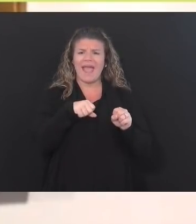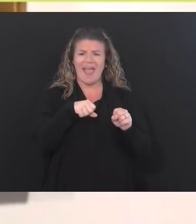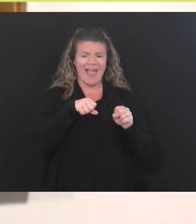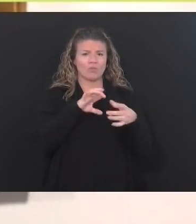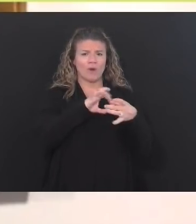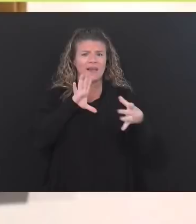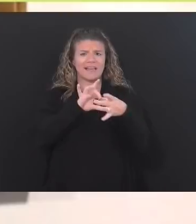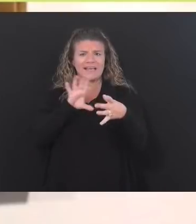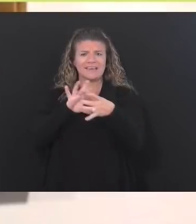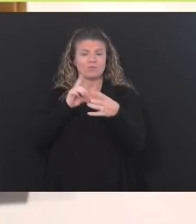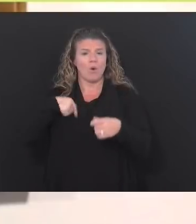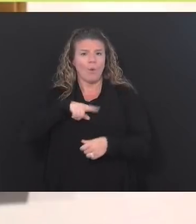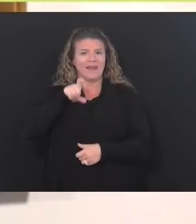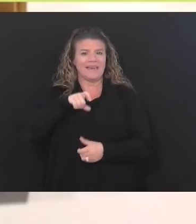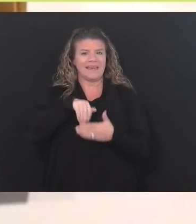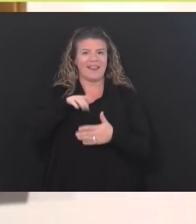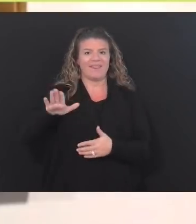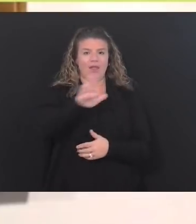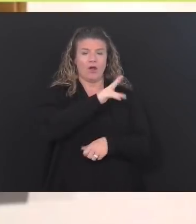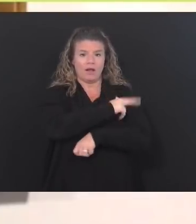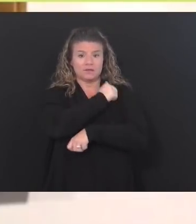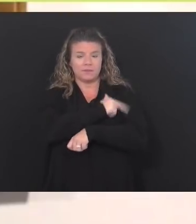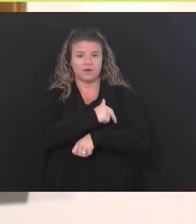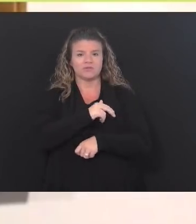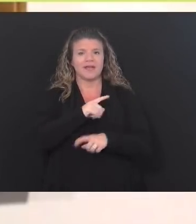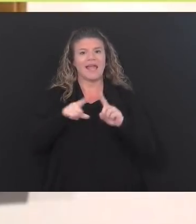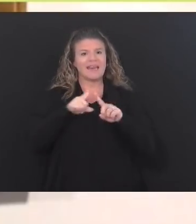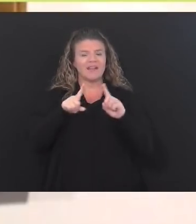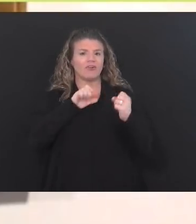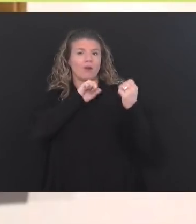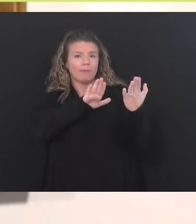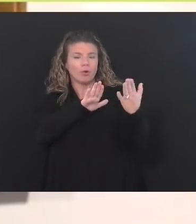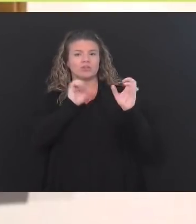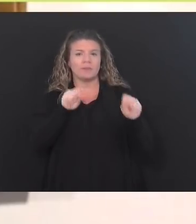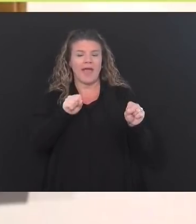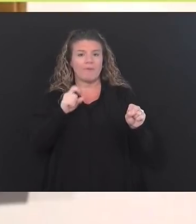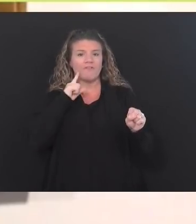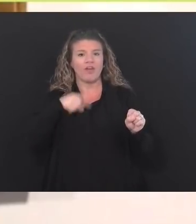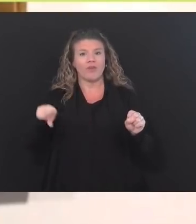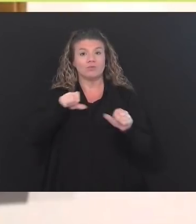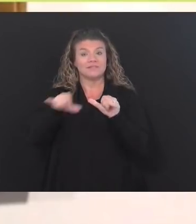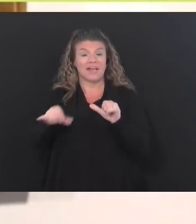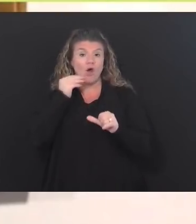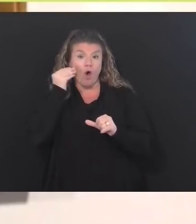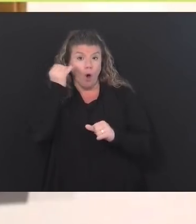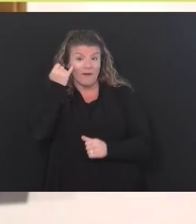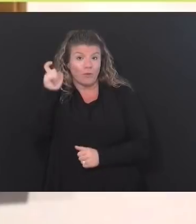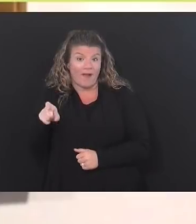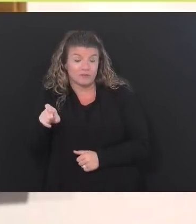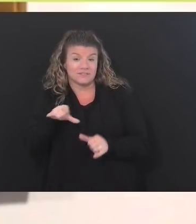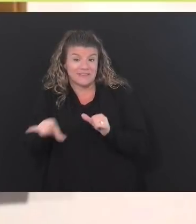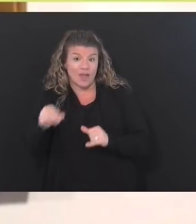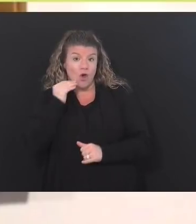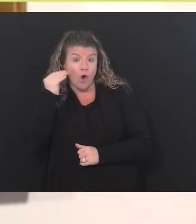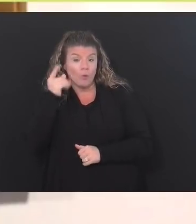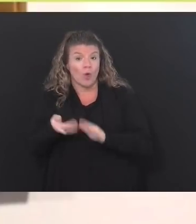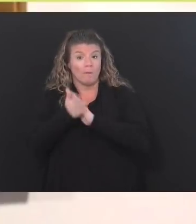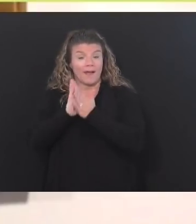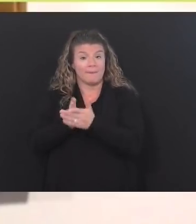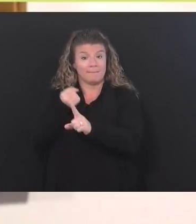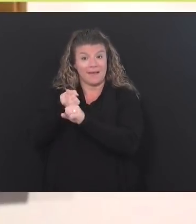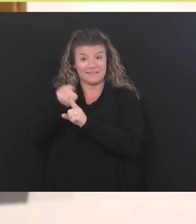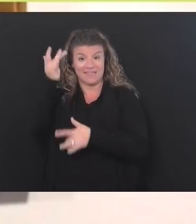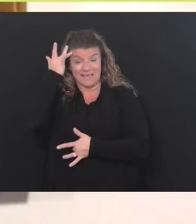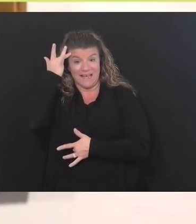hospitals, and also with some approaches to be able to help people stay in their homes if indeed they do get sick with the COVID virus. So I think